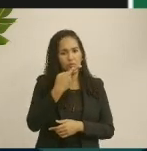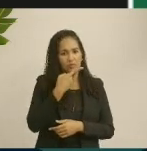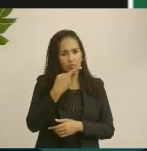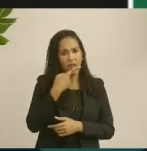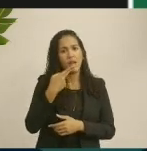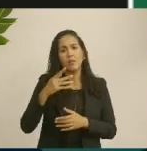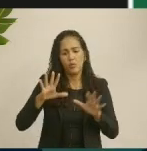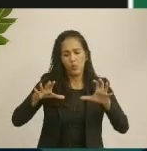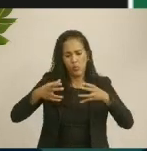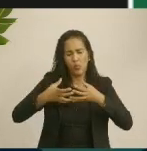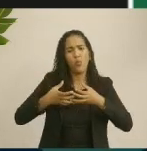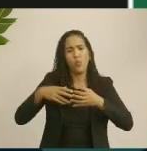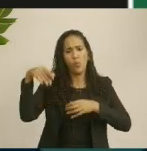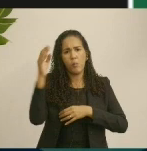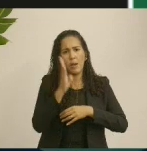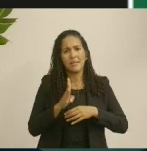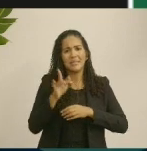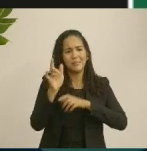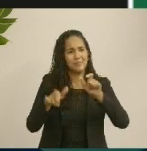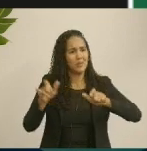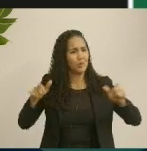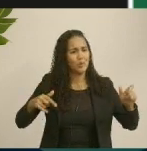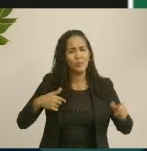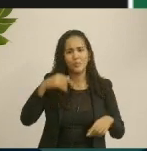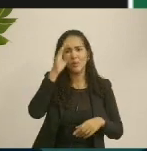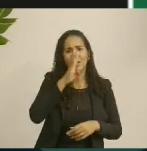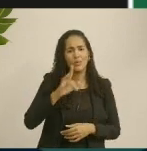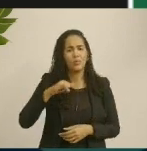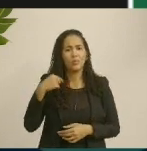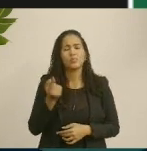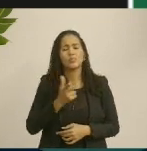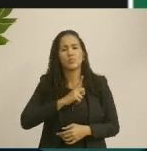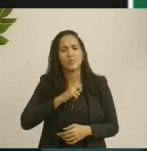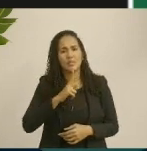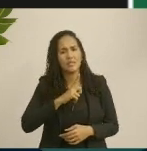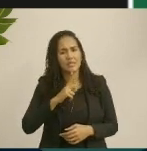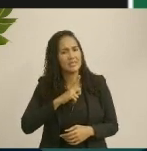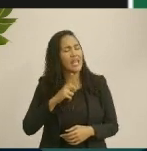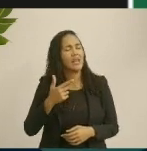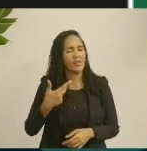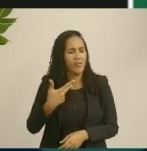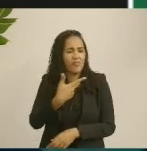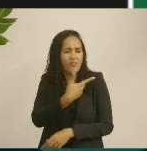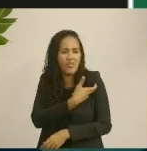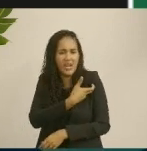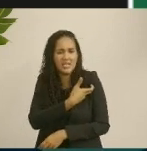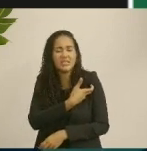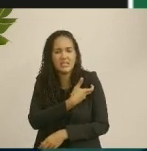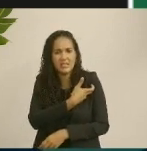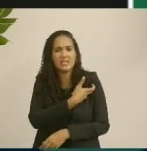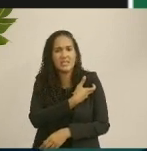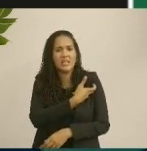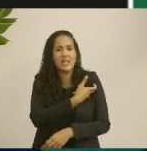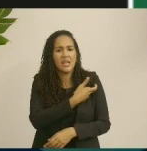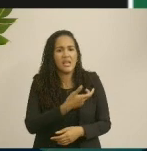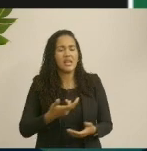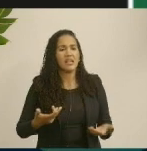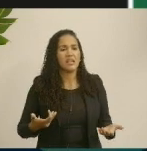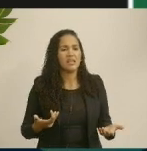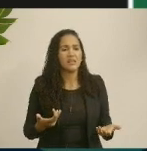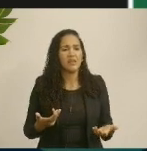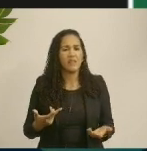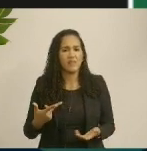have our hookworm vaccine initiative and our schistosomiasis vaccine initiative, similar to the SCLAVO initiative,